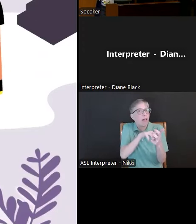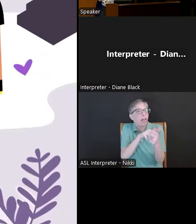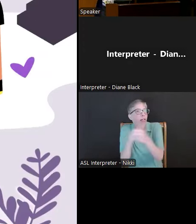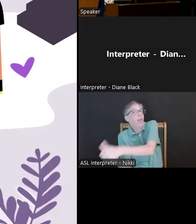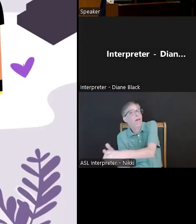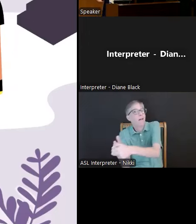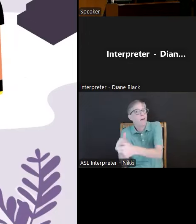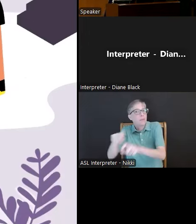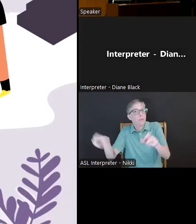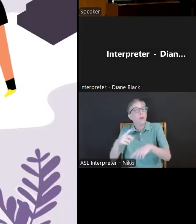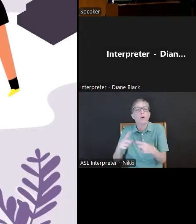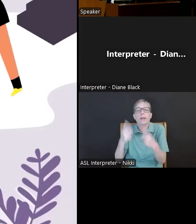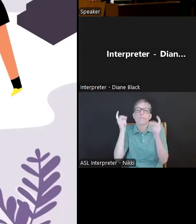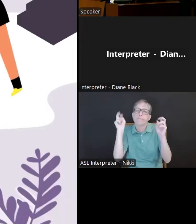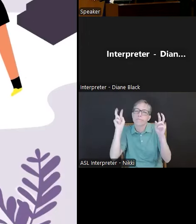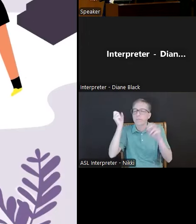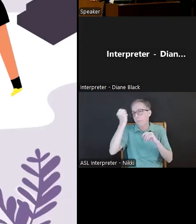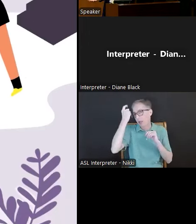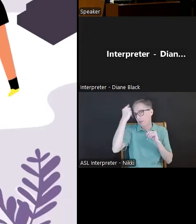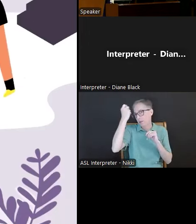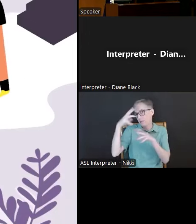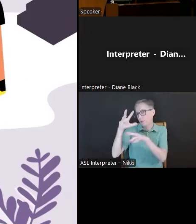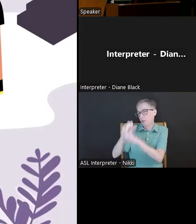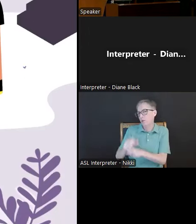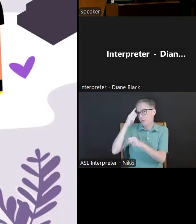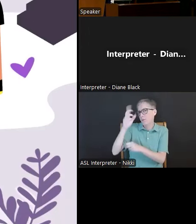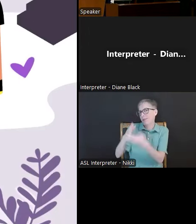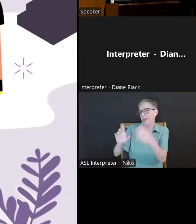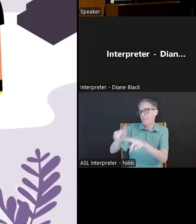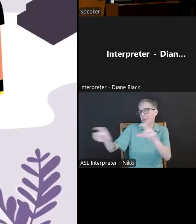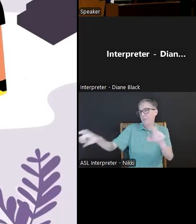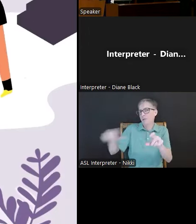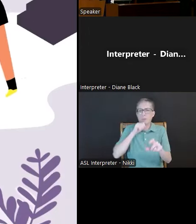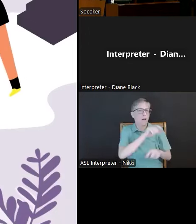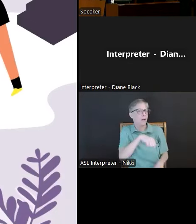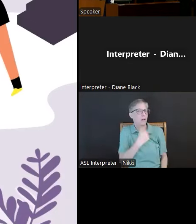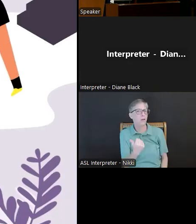makes sense, when we're used to doing this for some groups of people. And I'm going to challenge you, why are we